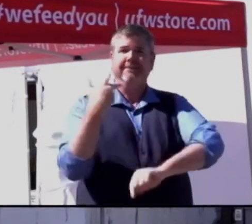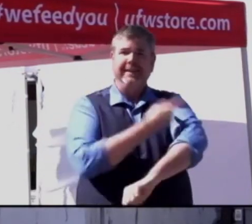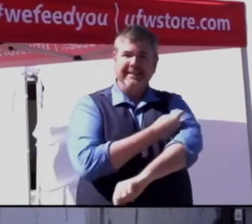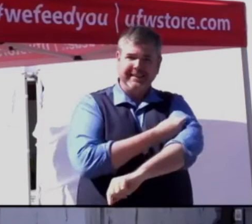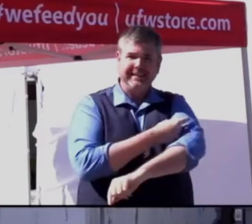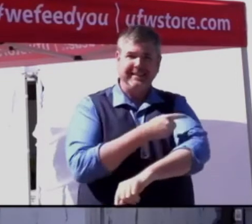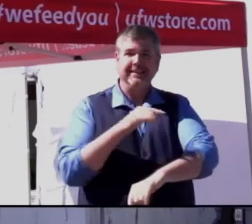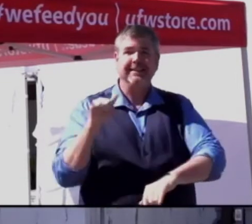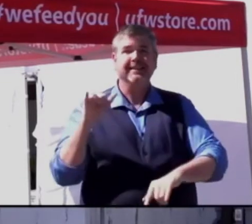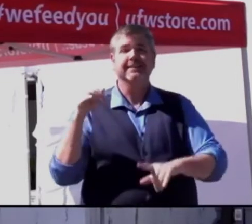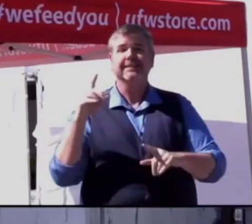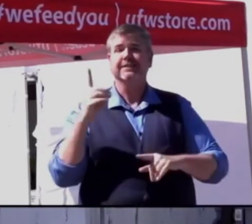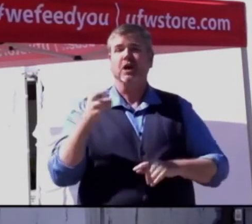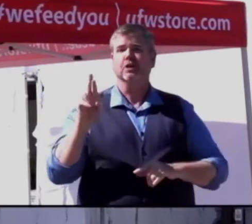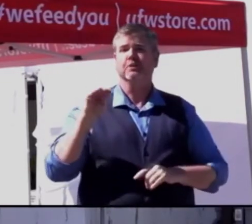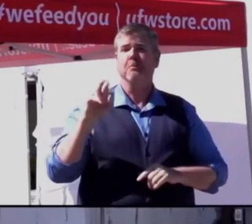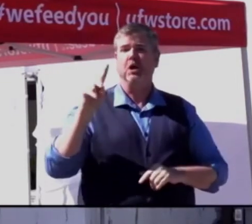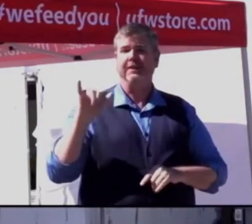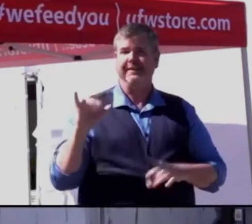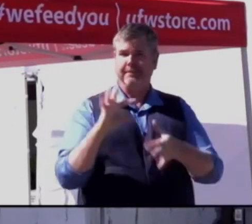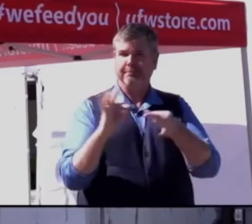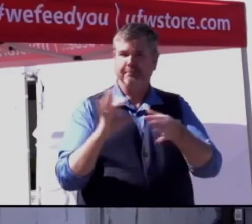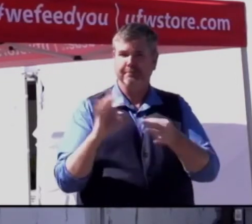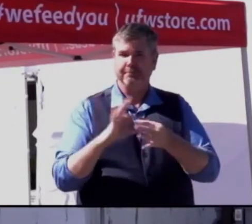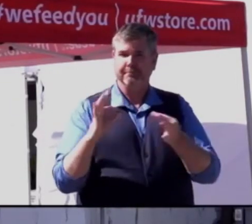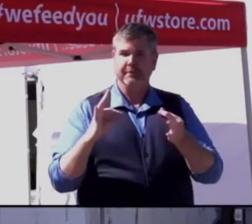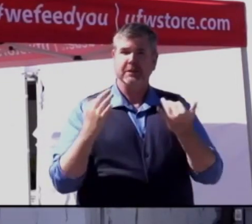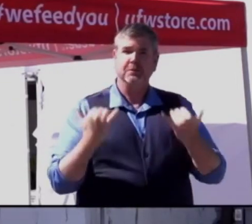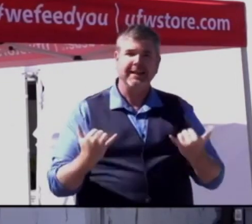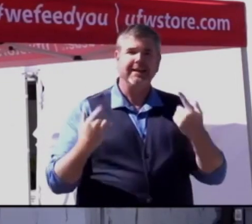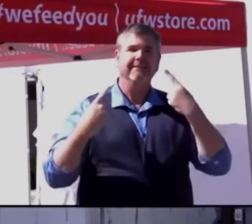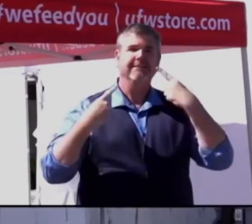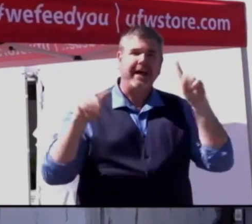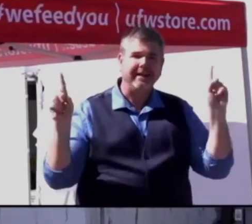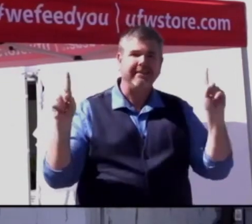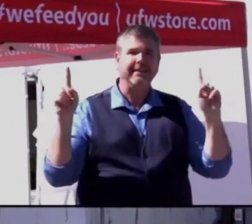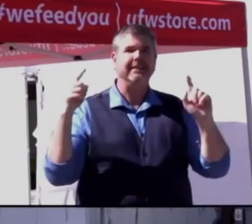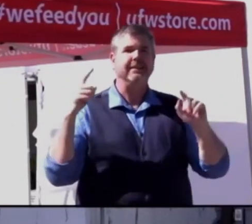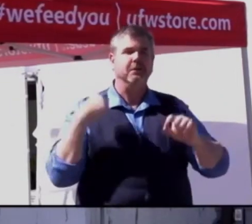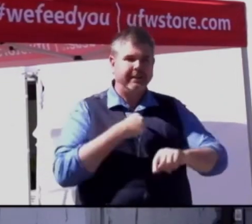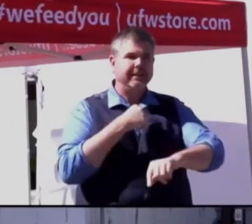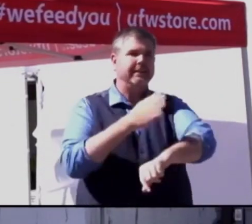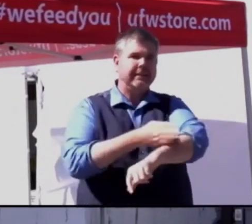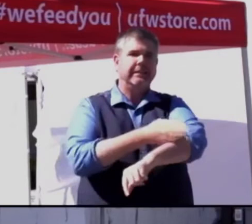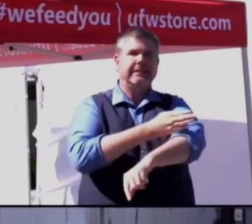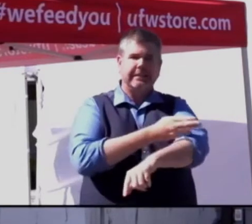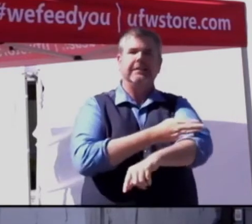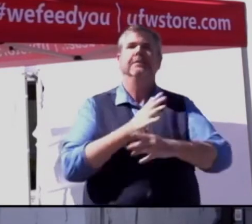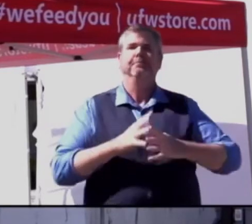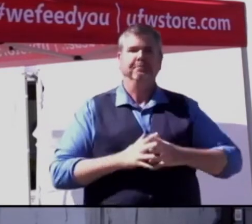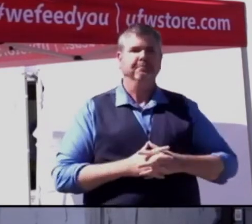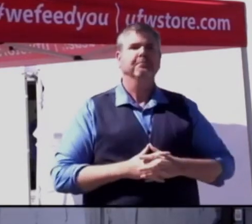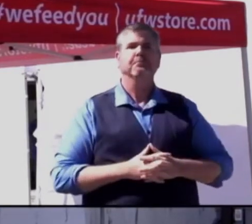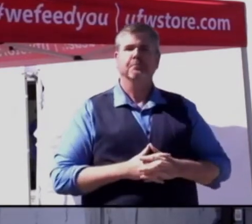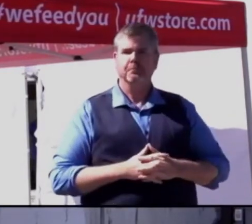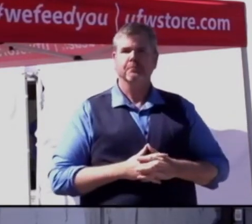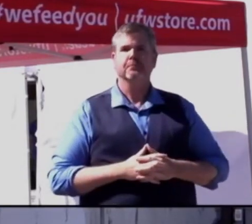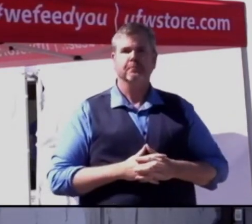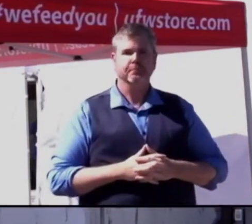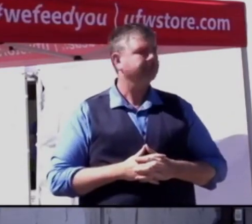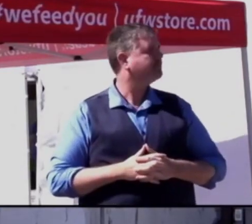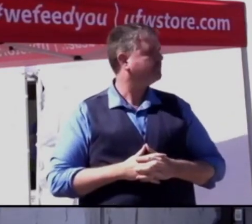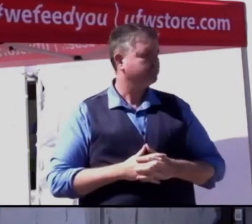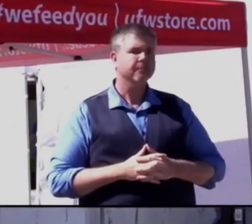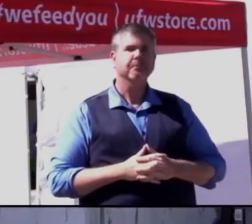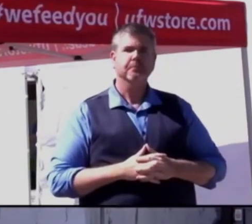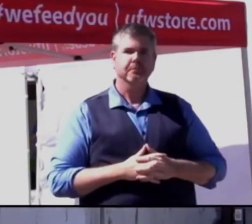we're starting to make progress on a population level. We're starting to make progress starting today in some key communities.